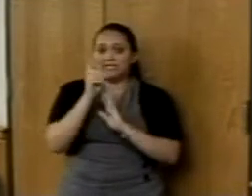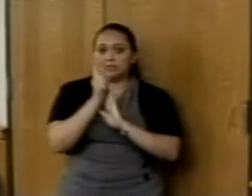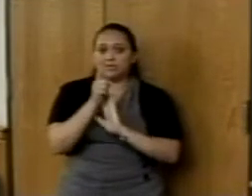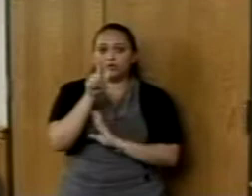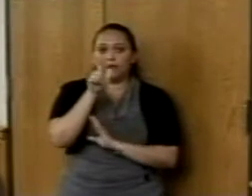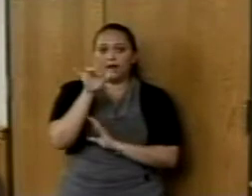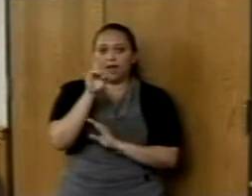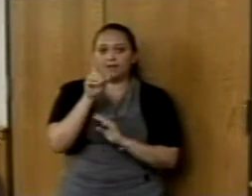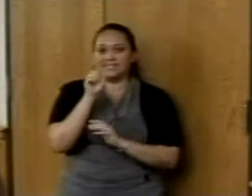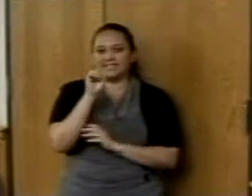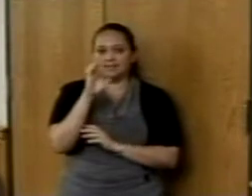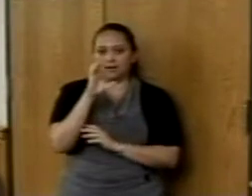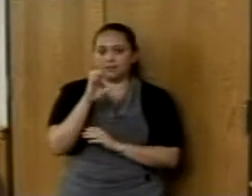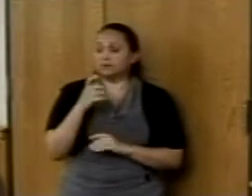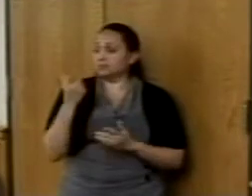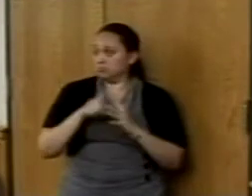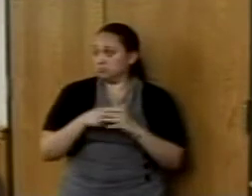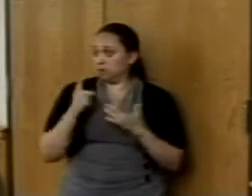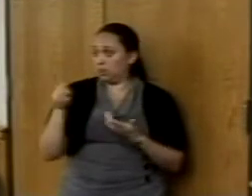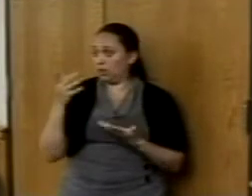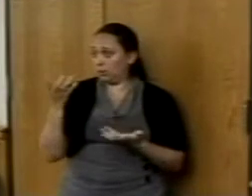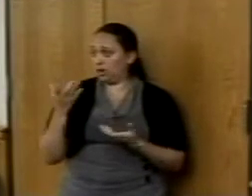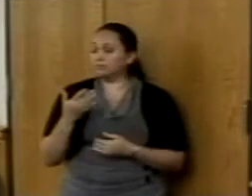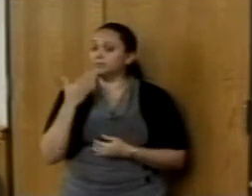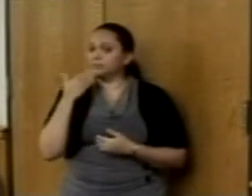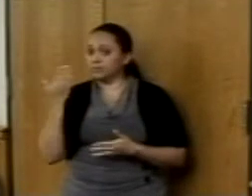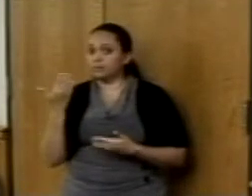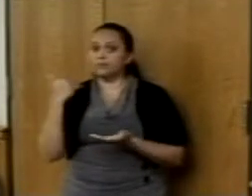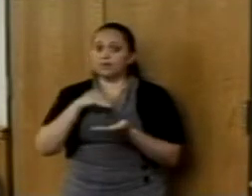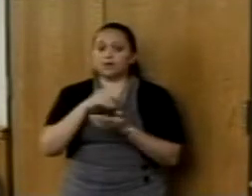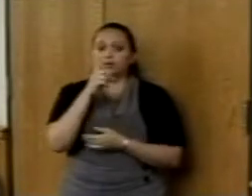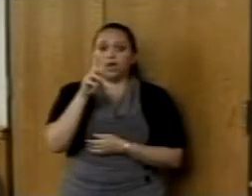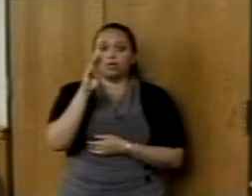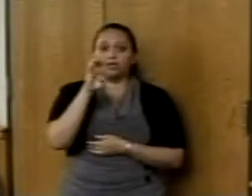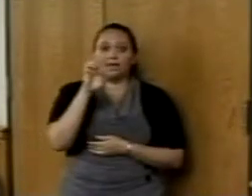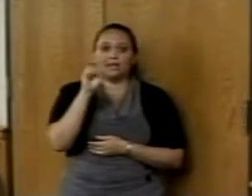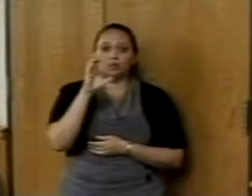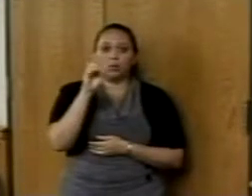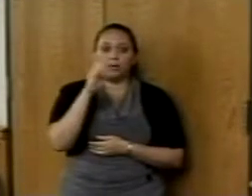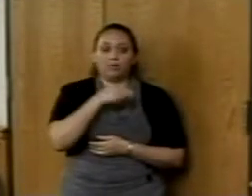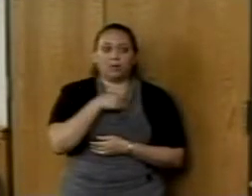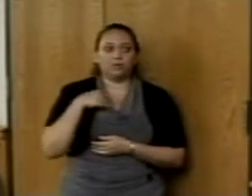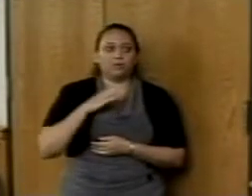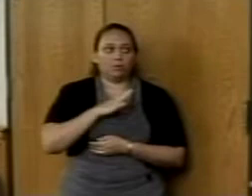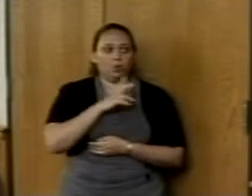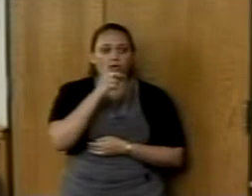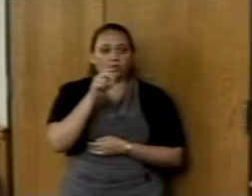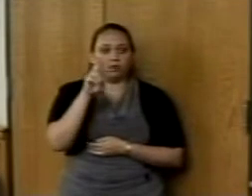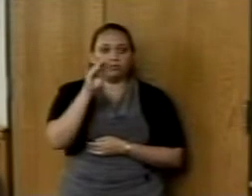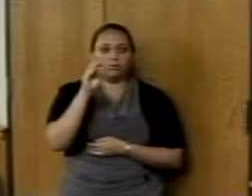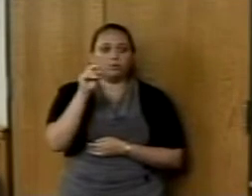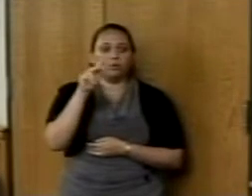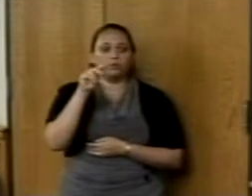28 seconds. Begin when you'd like. Thank you. Dr. Escobedo, members of the board, and Dr. Montoya.